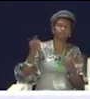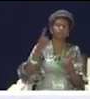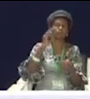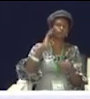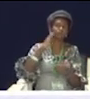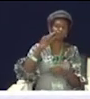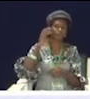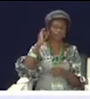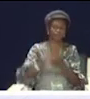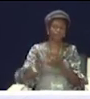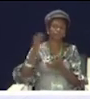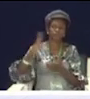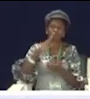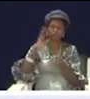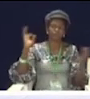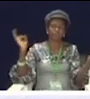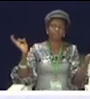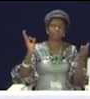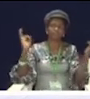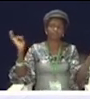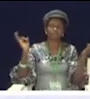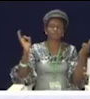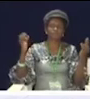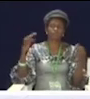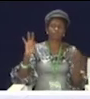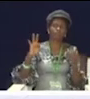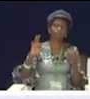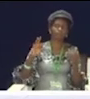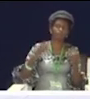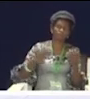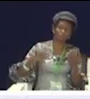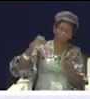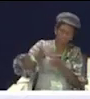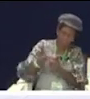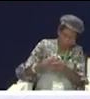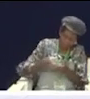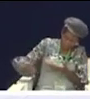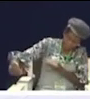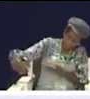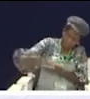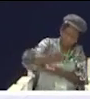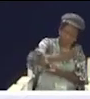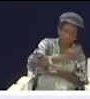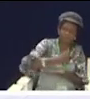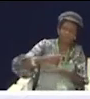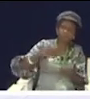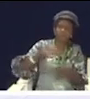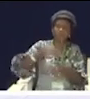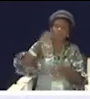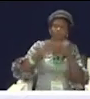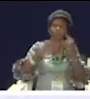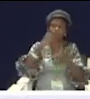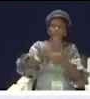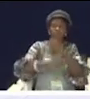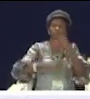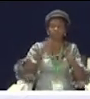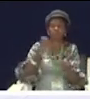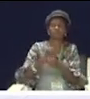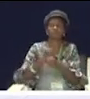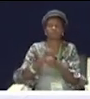He said, there must be a feast of ingathering at the end of the year.